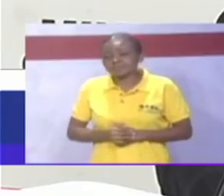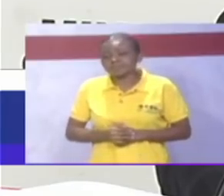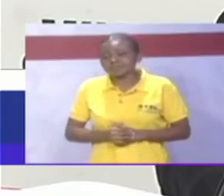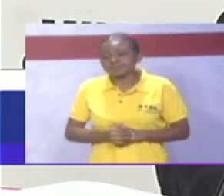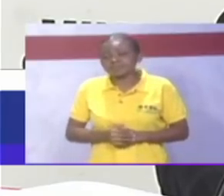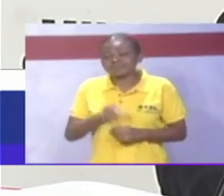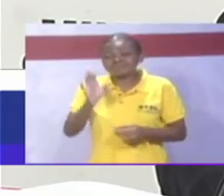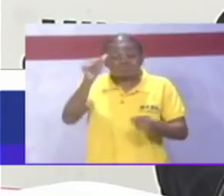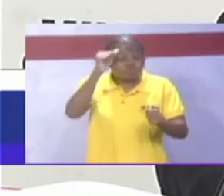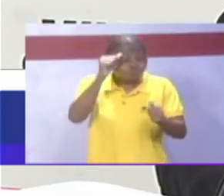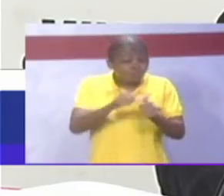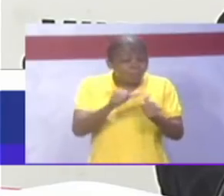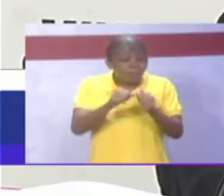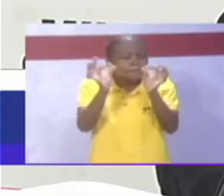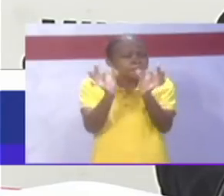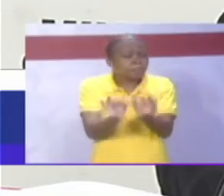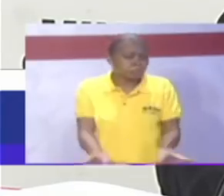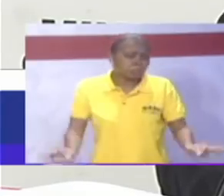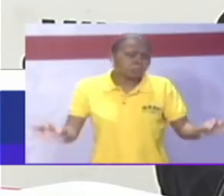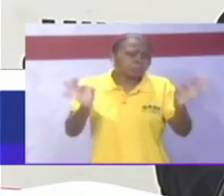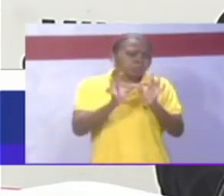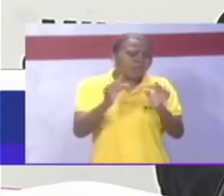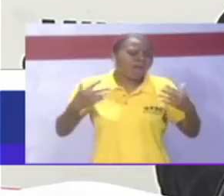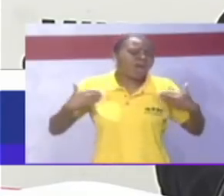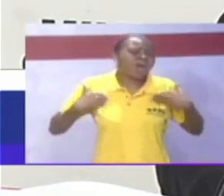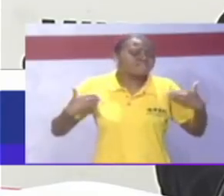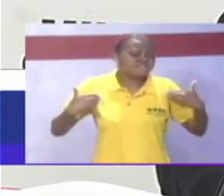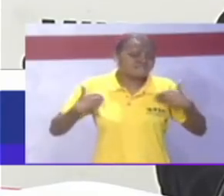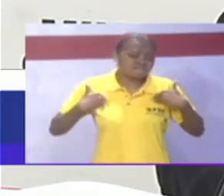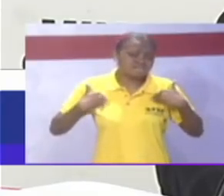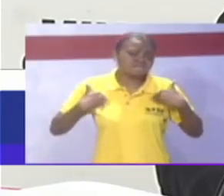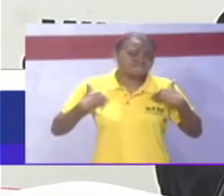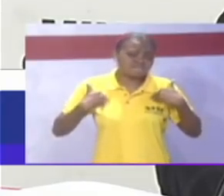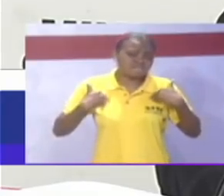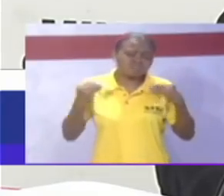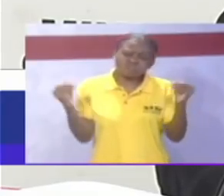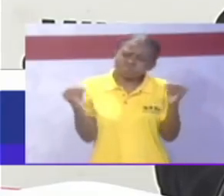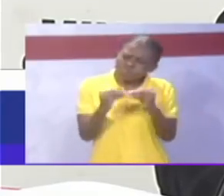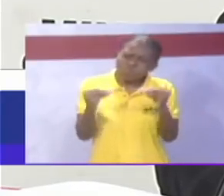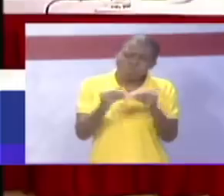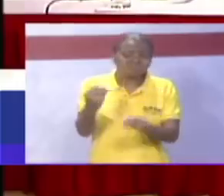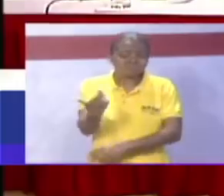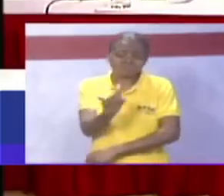to increase levels of vaccination in order to reduce the risk of death. But thank you for the question.